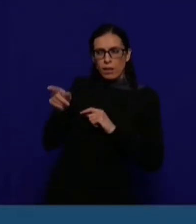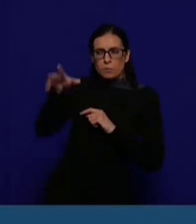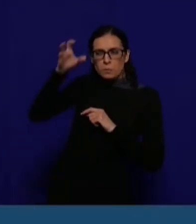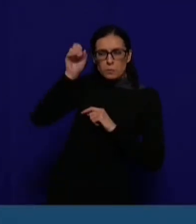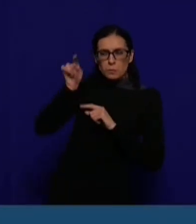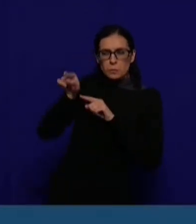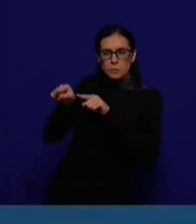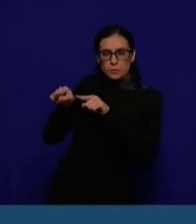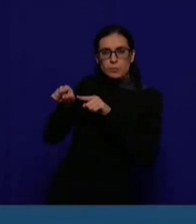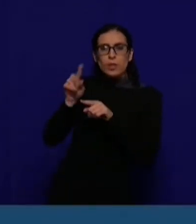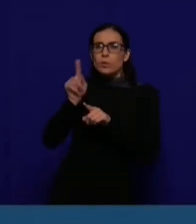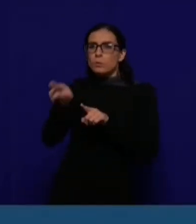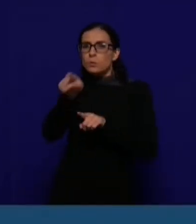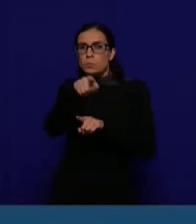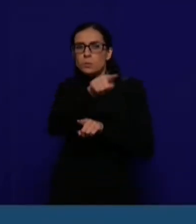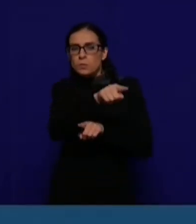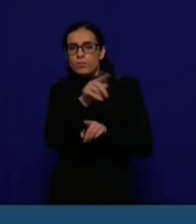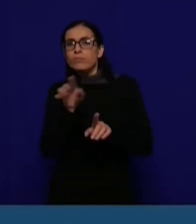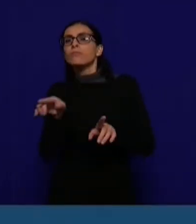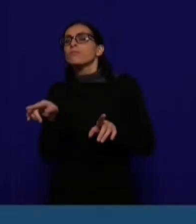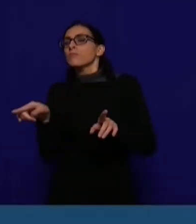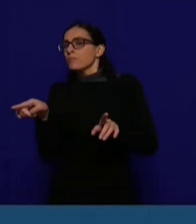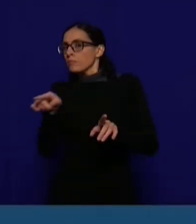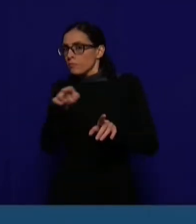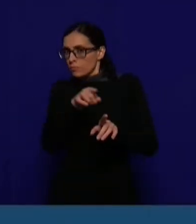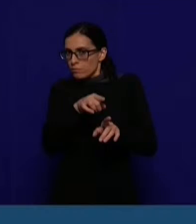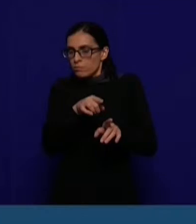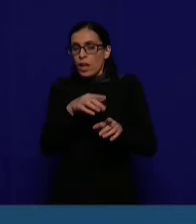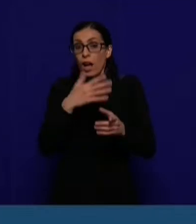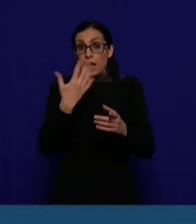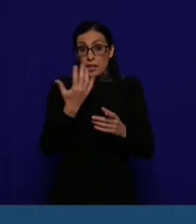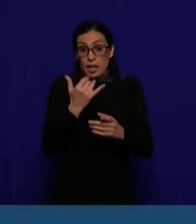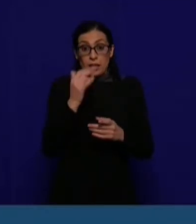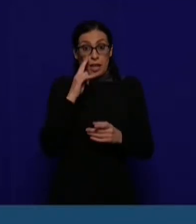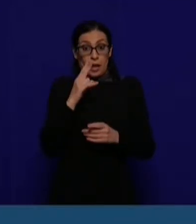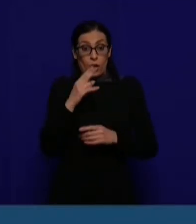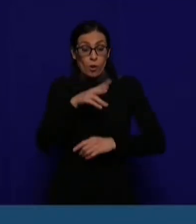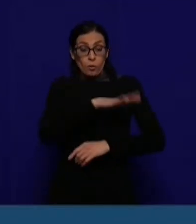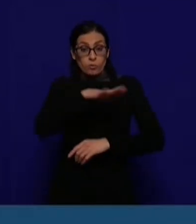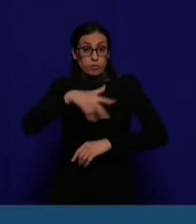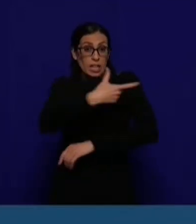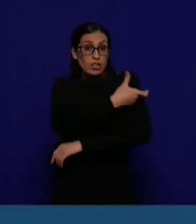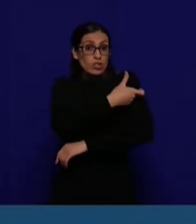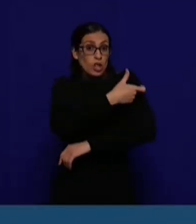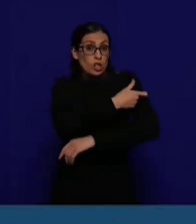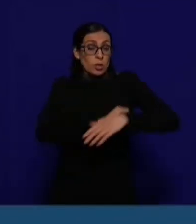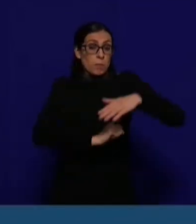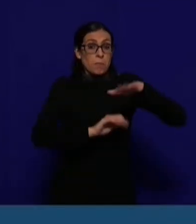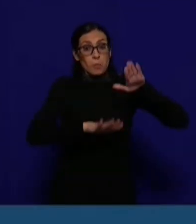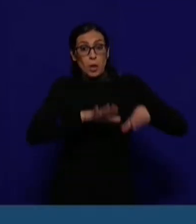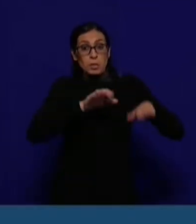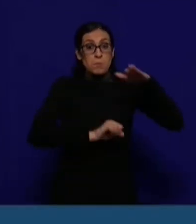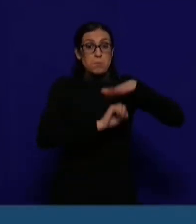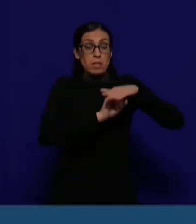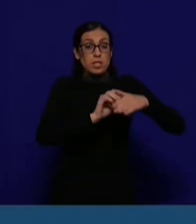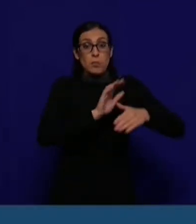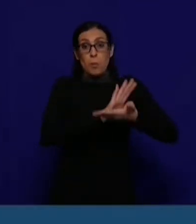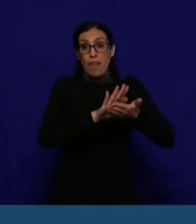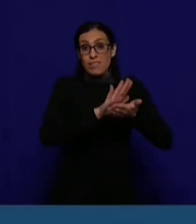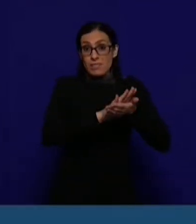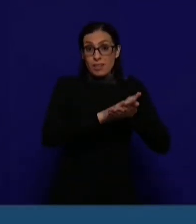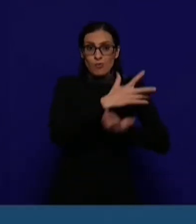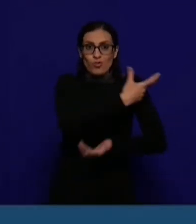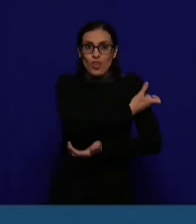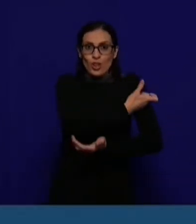kif naraw li aħna għandna l-maġġor parti tal-persuni tagħna fil-popolazzjoni li għandhom it-tilqim, hemmhekk aħna dejjem